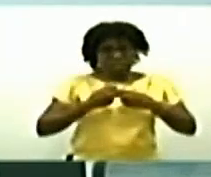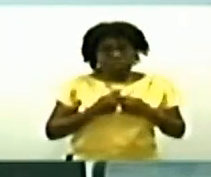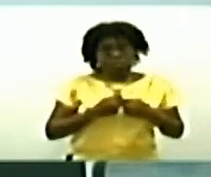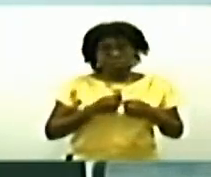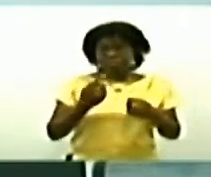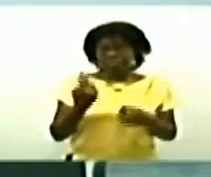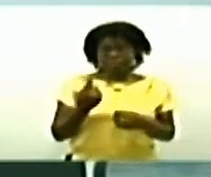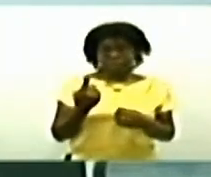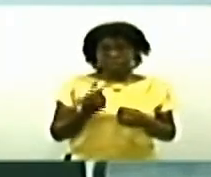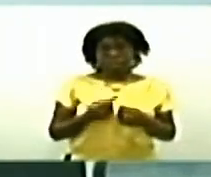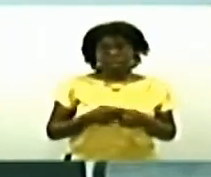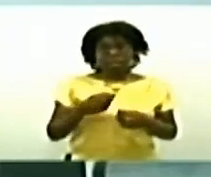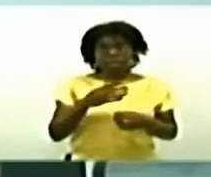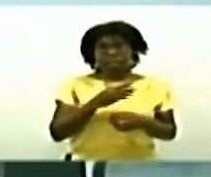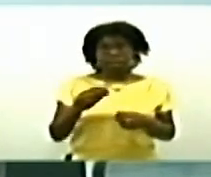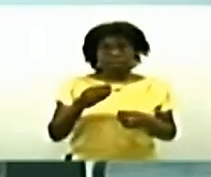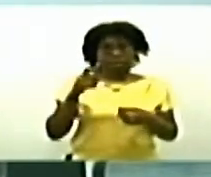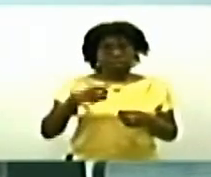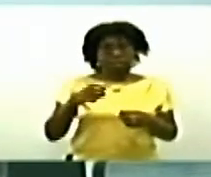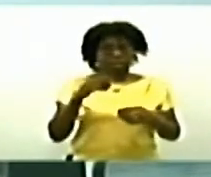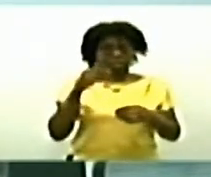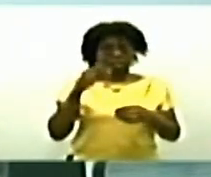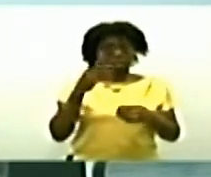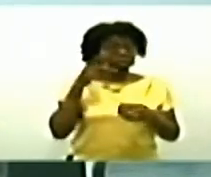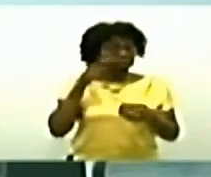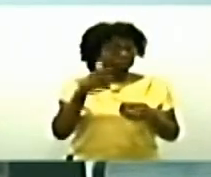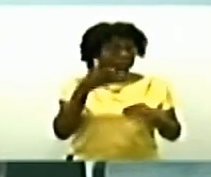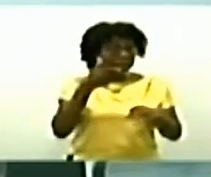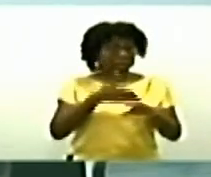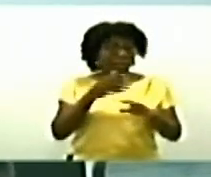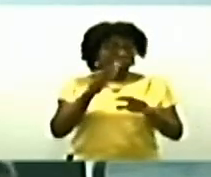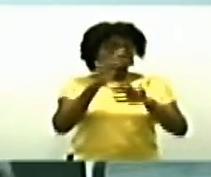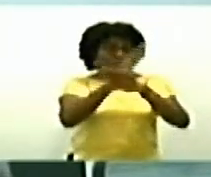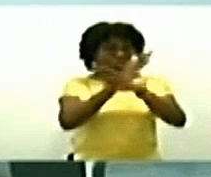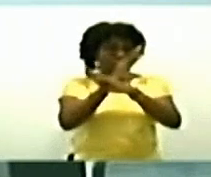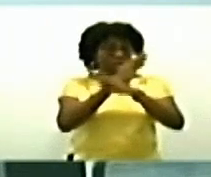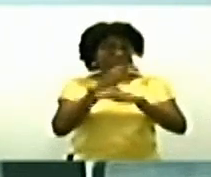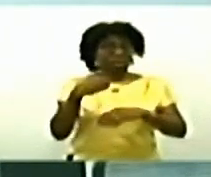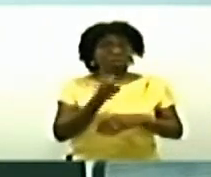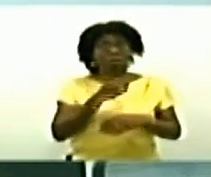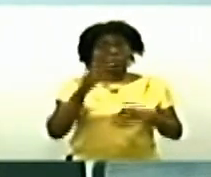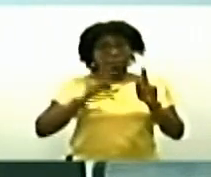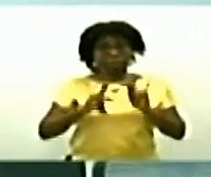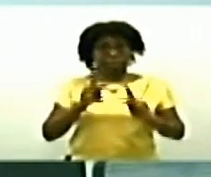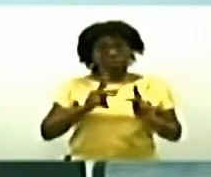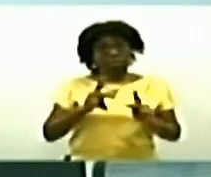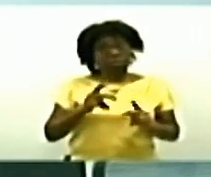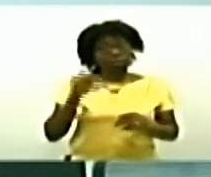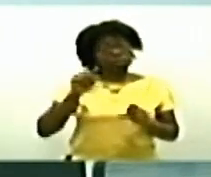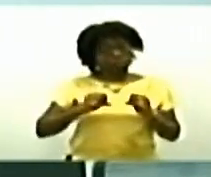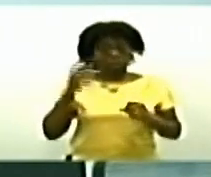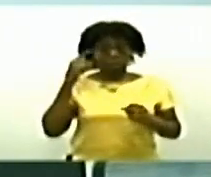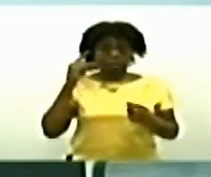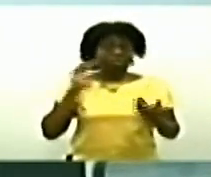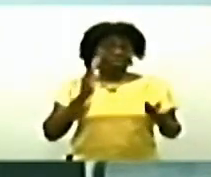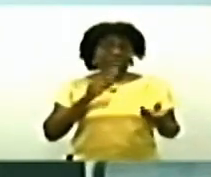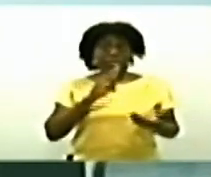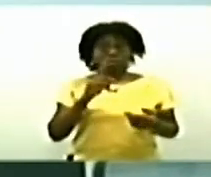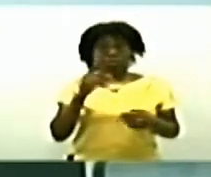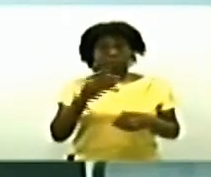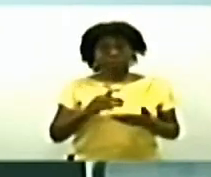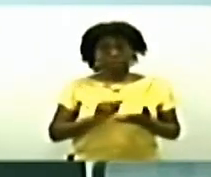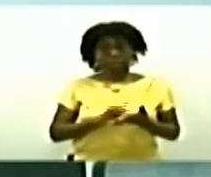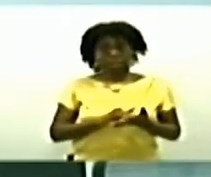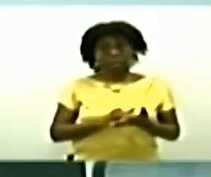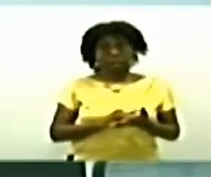at protecting our people. So I just thought that this should be one of these. And by the